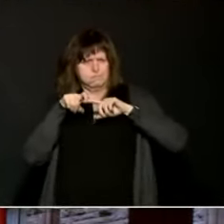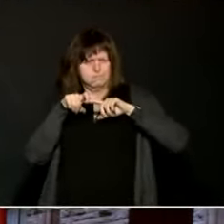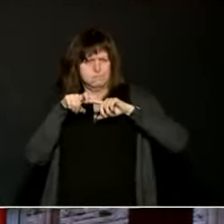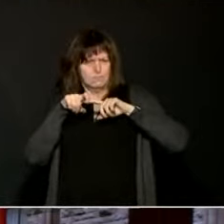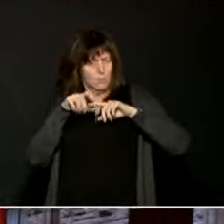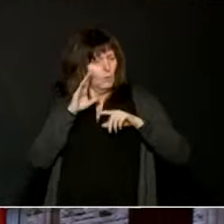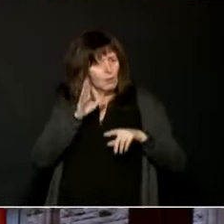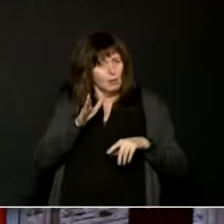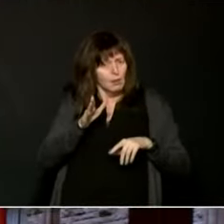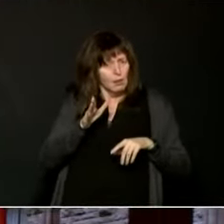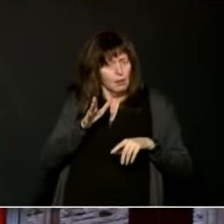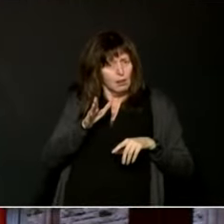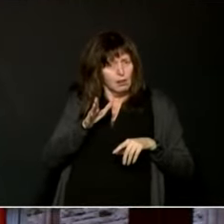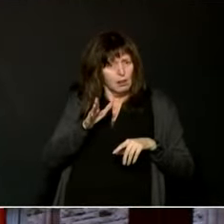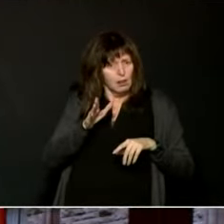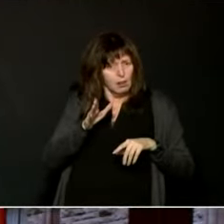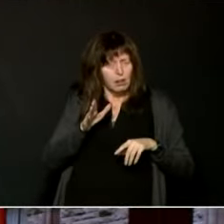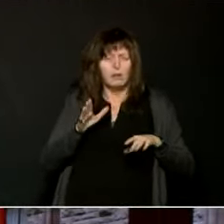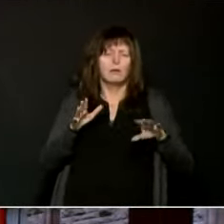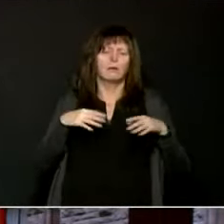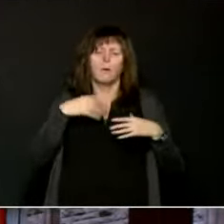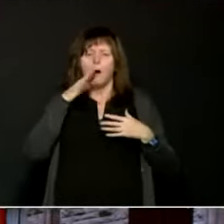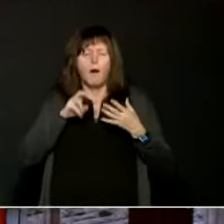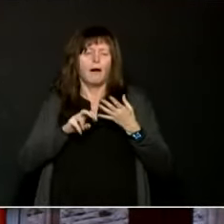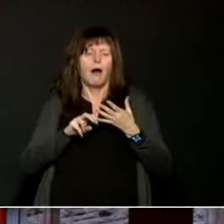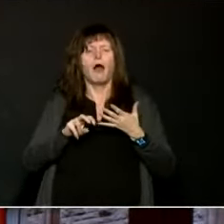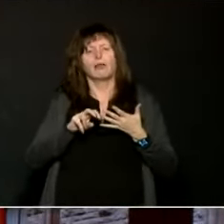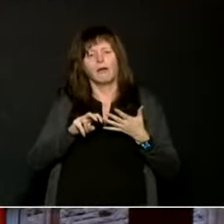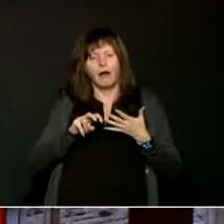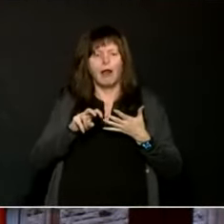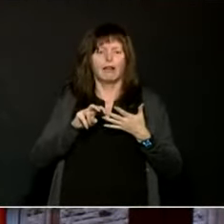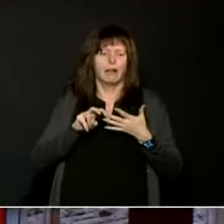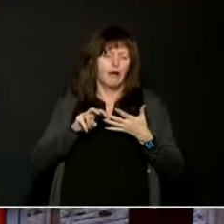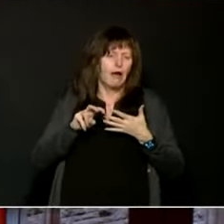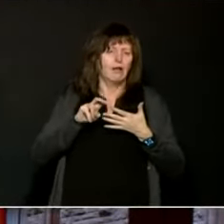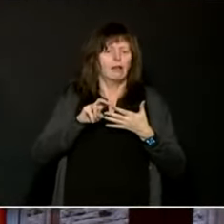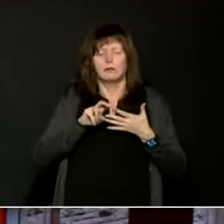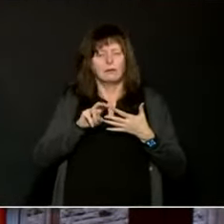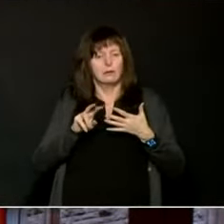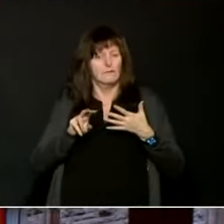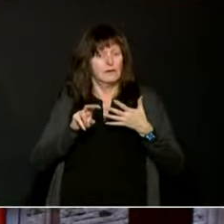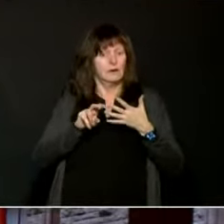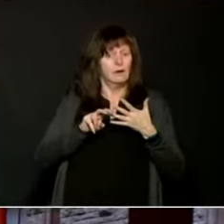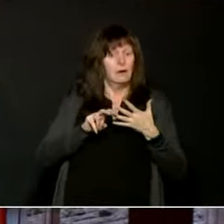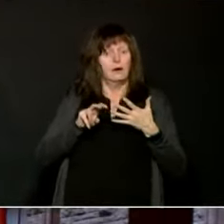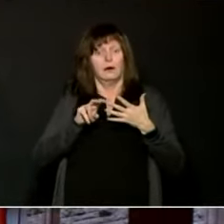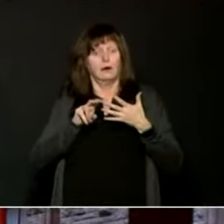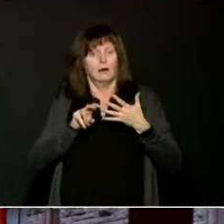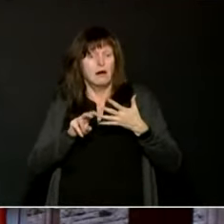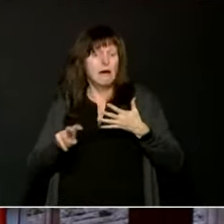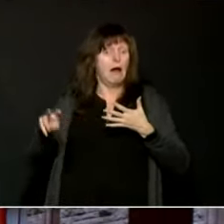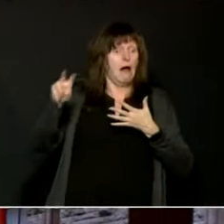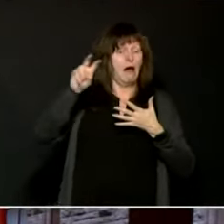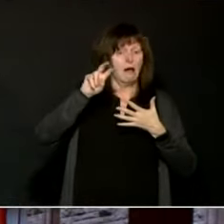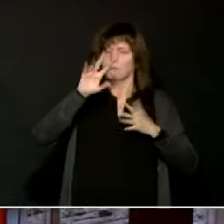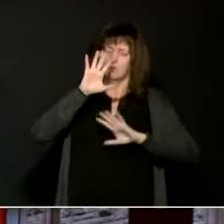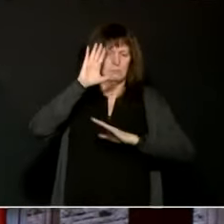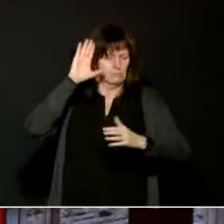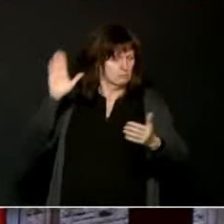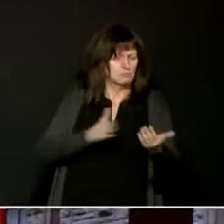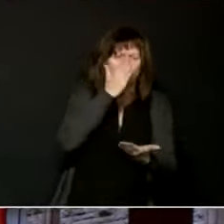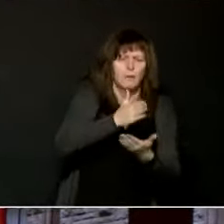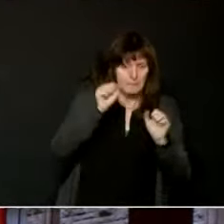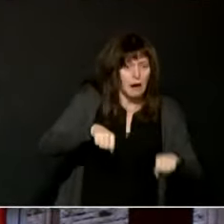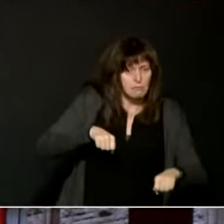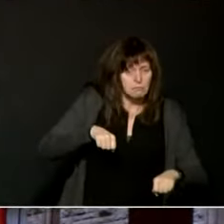and go to the yellow and go to the orange. You can't do that. And so we may have to be very expeditious in our movement in there. And